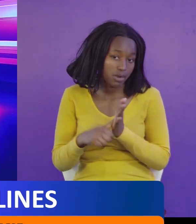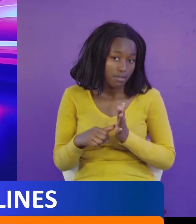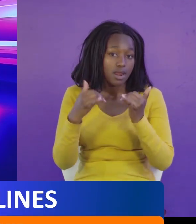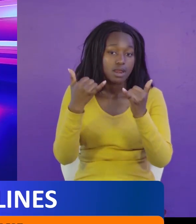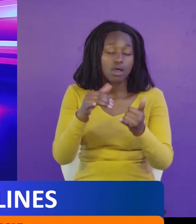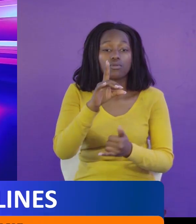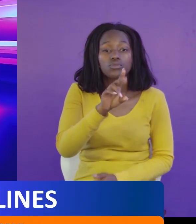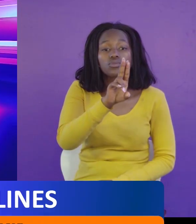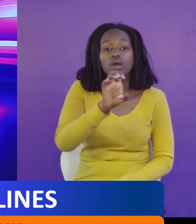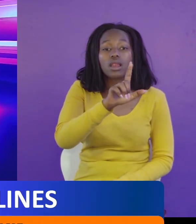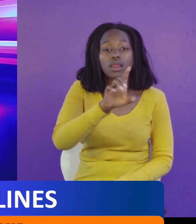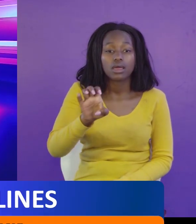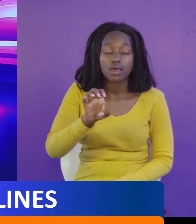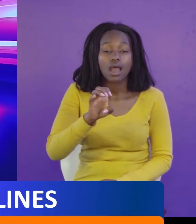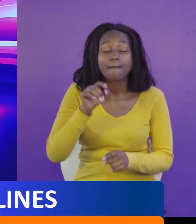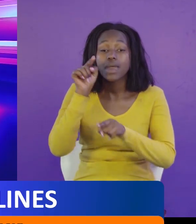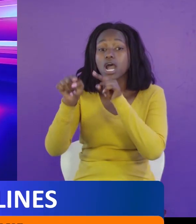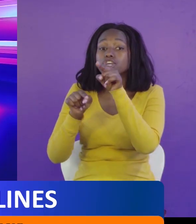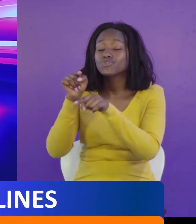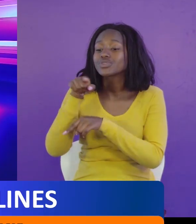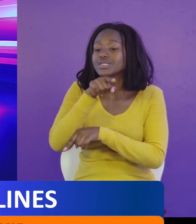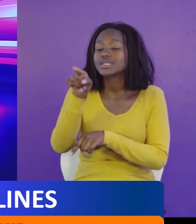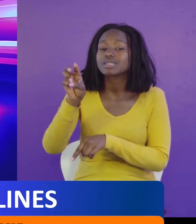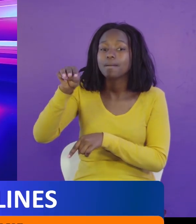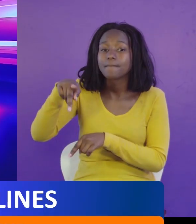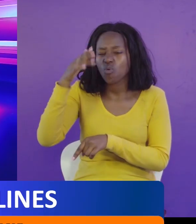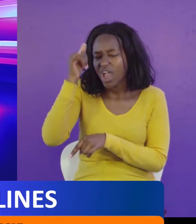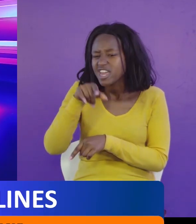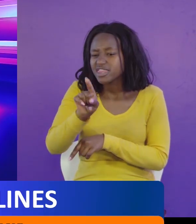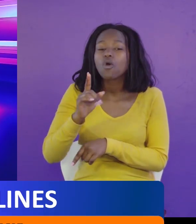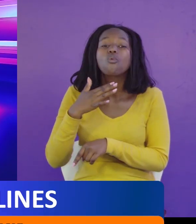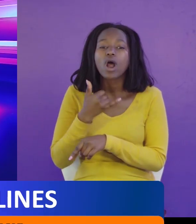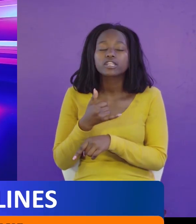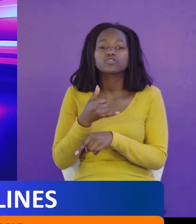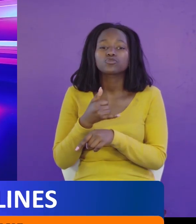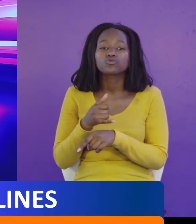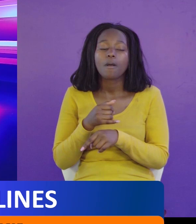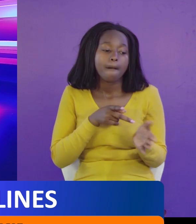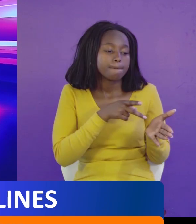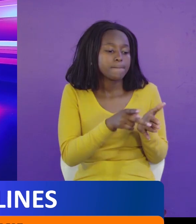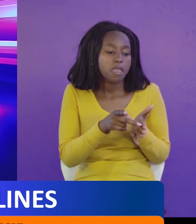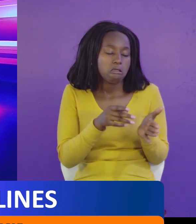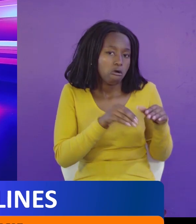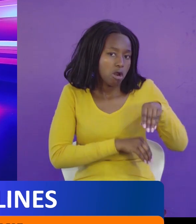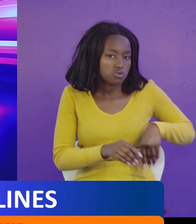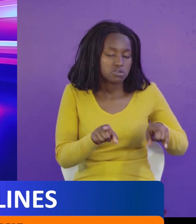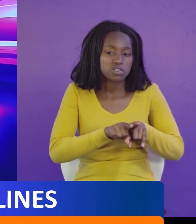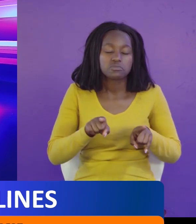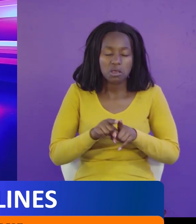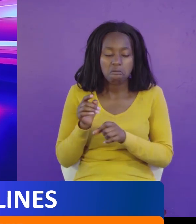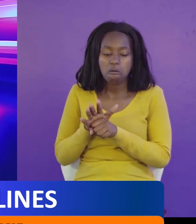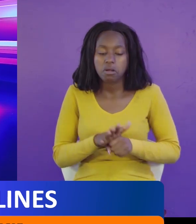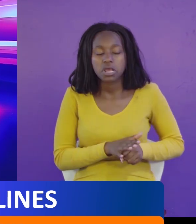accused them of blackmail and attempts to derail the fight against corruption in the health sector.